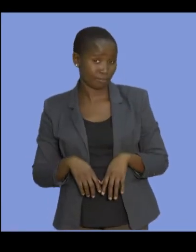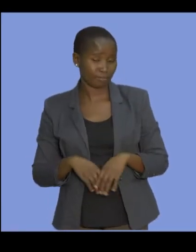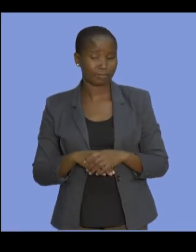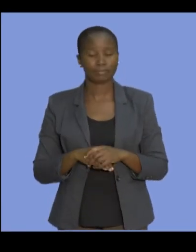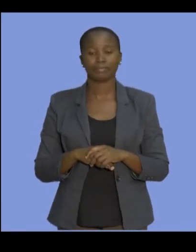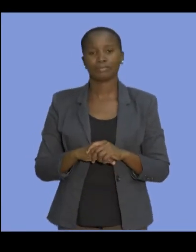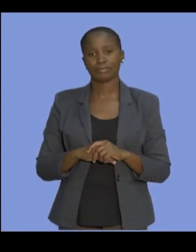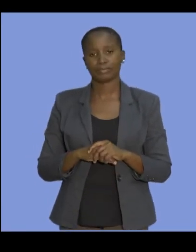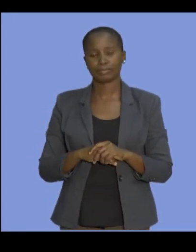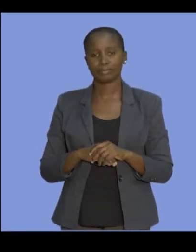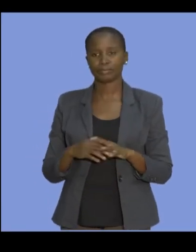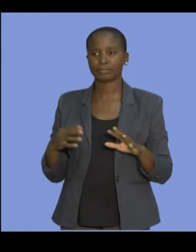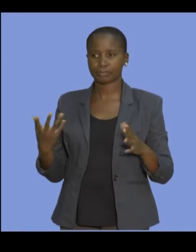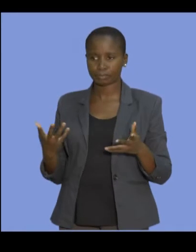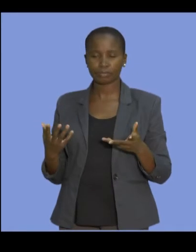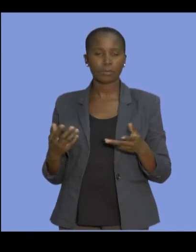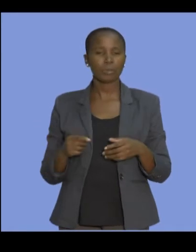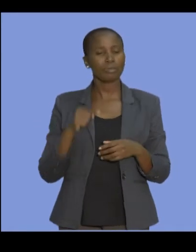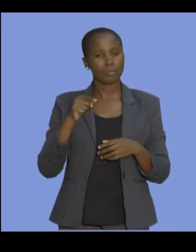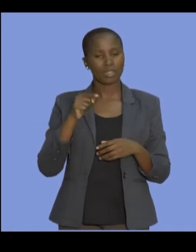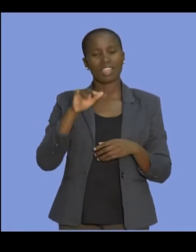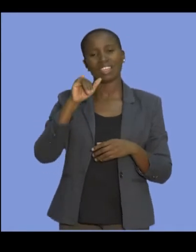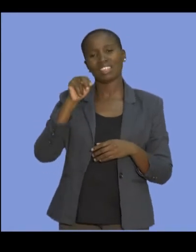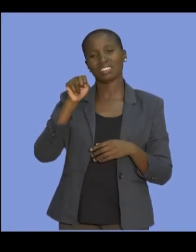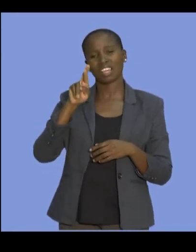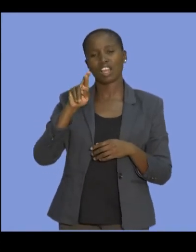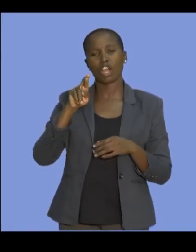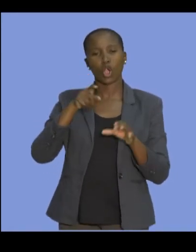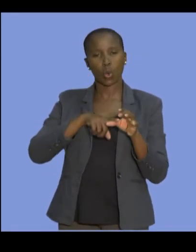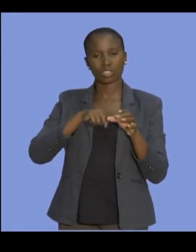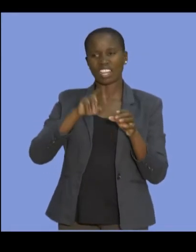The interquartile range is a measure of spread.